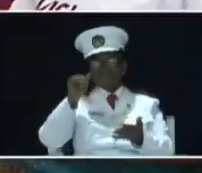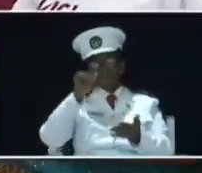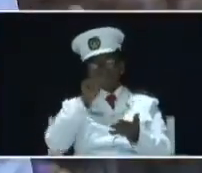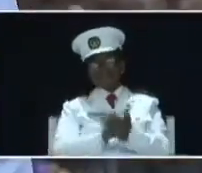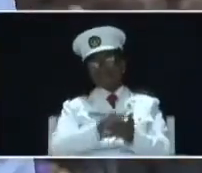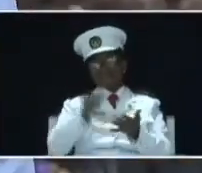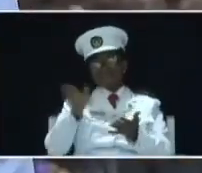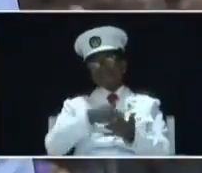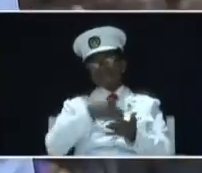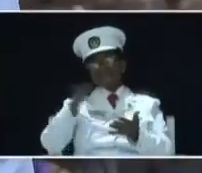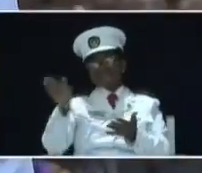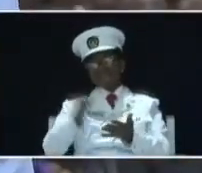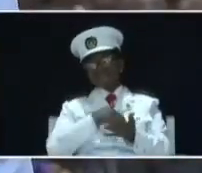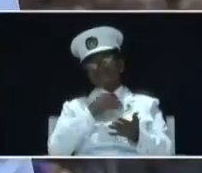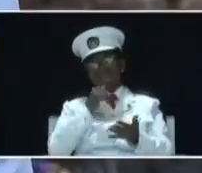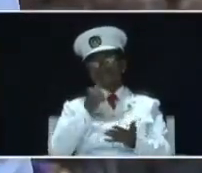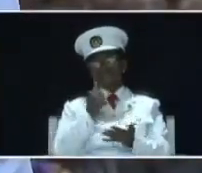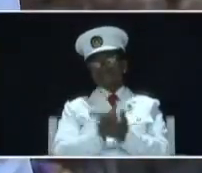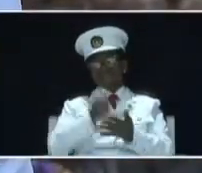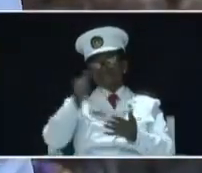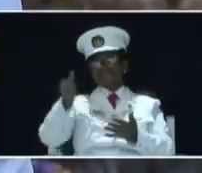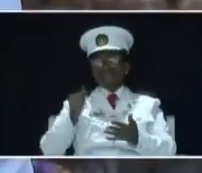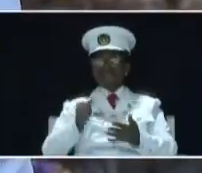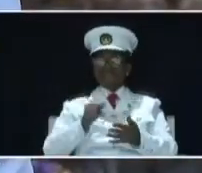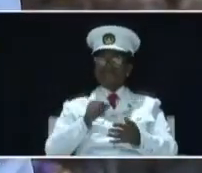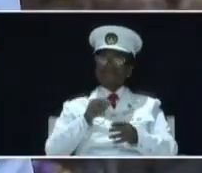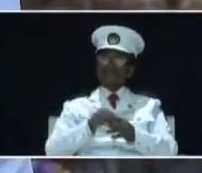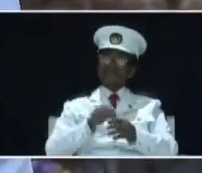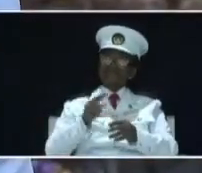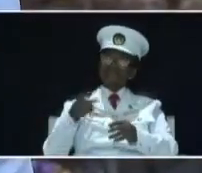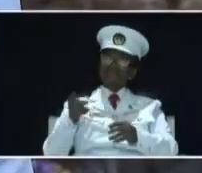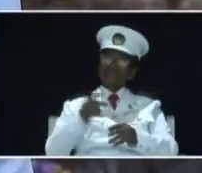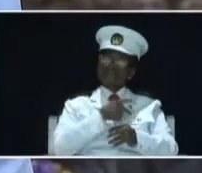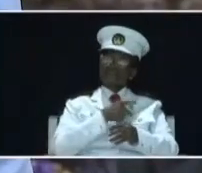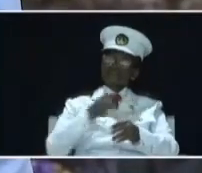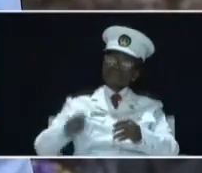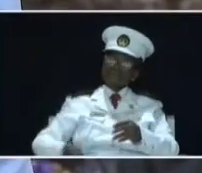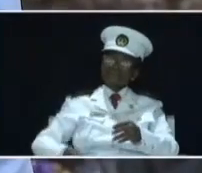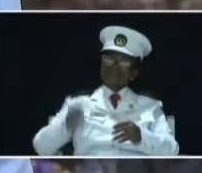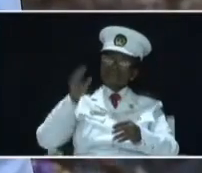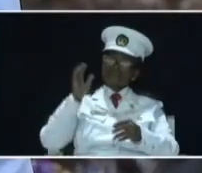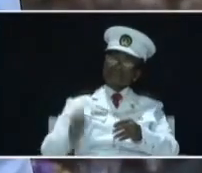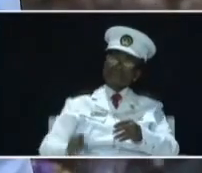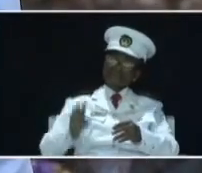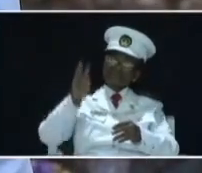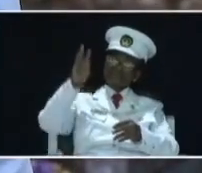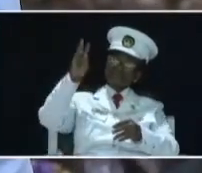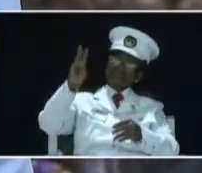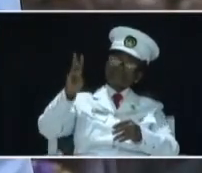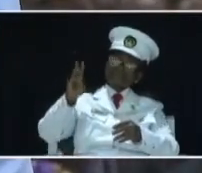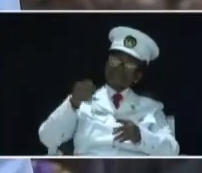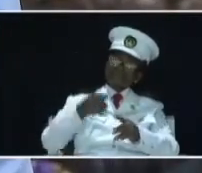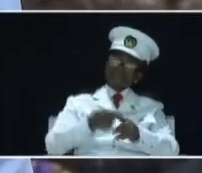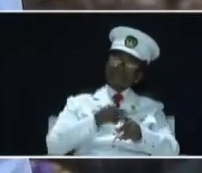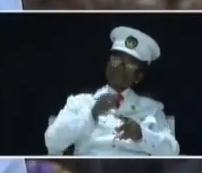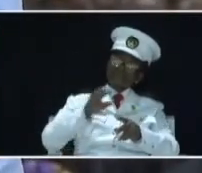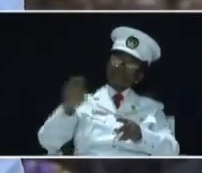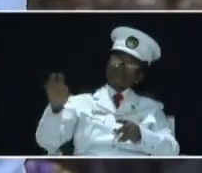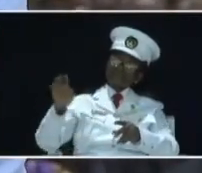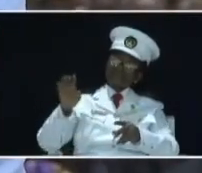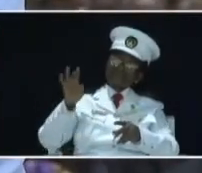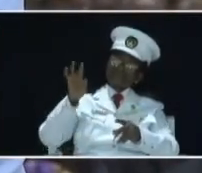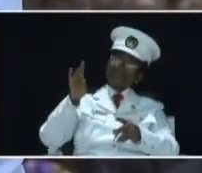In 2 Kings chapter 6, from verse 8 to 17, 2 Kings 6, 8 to